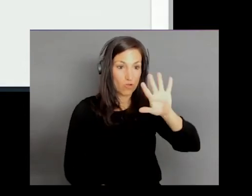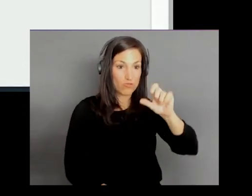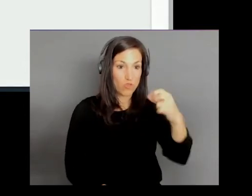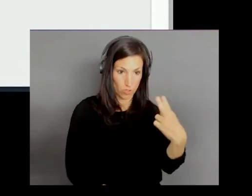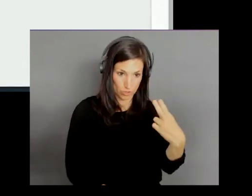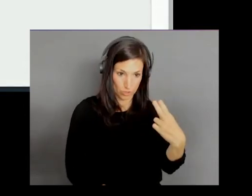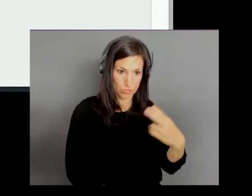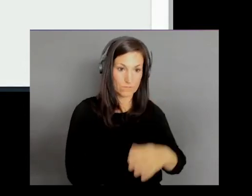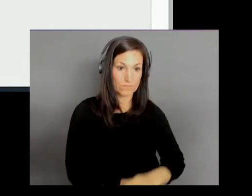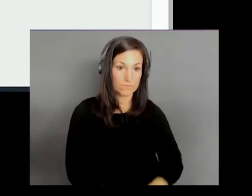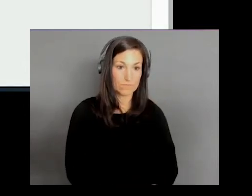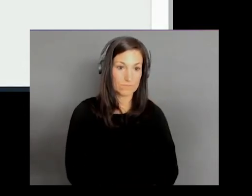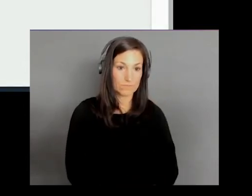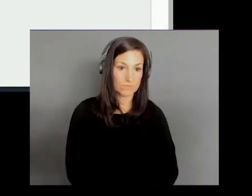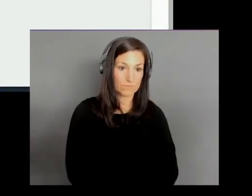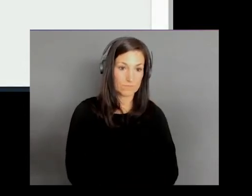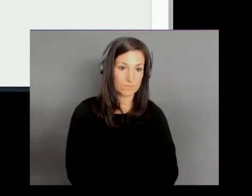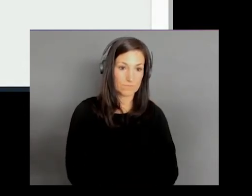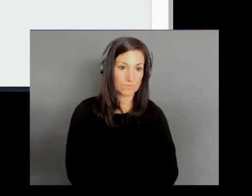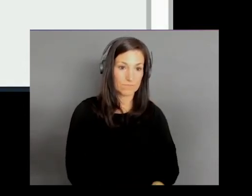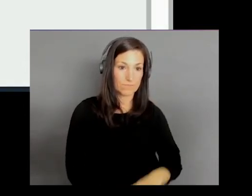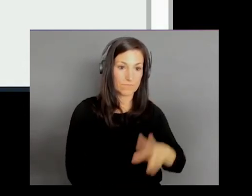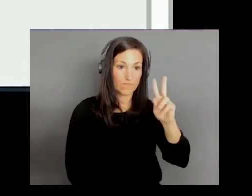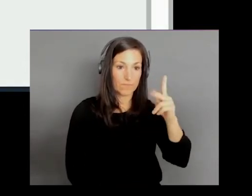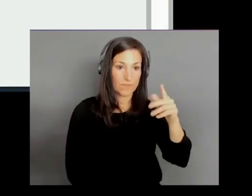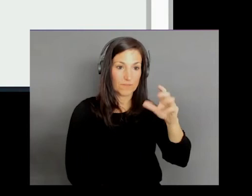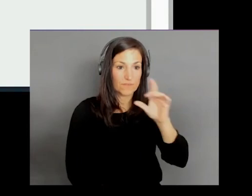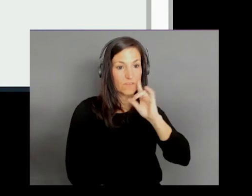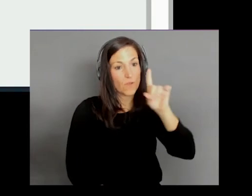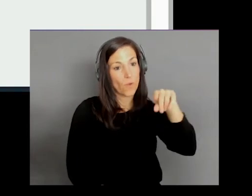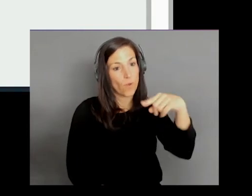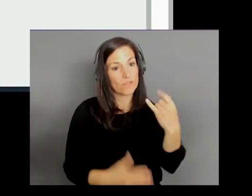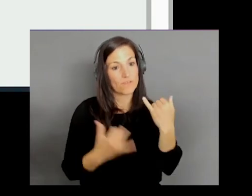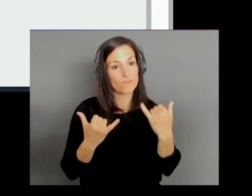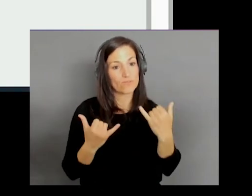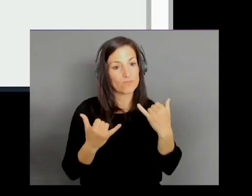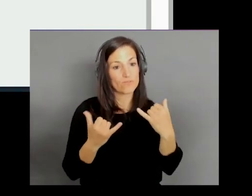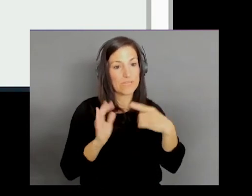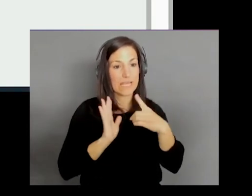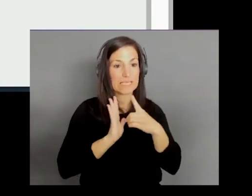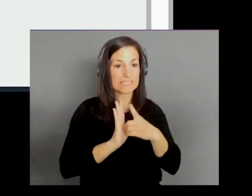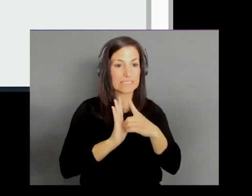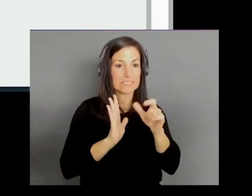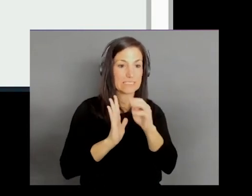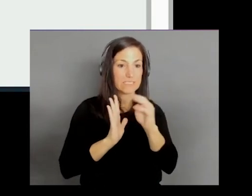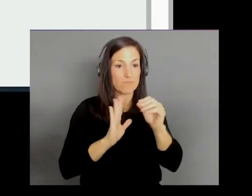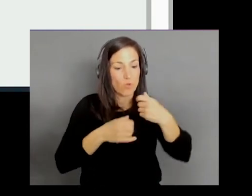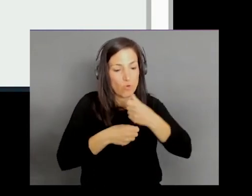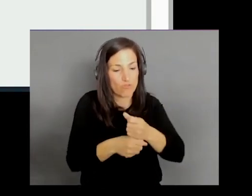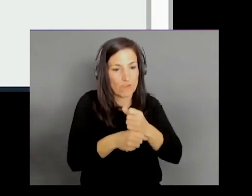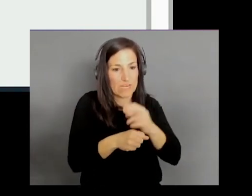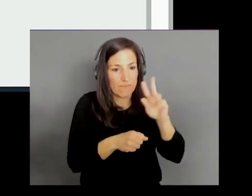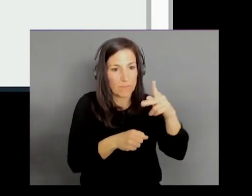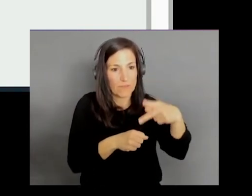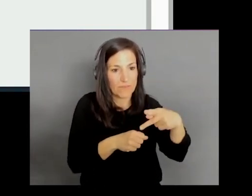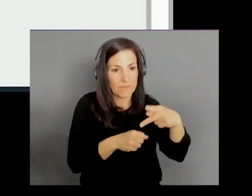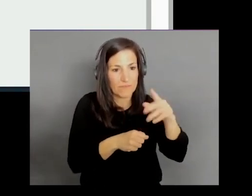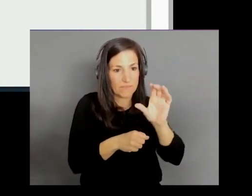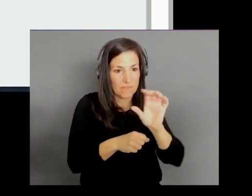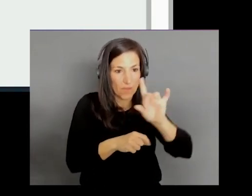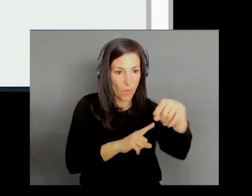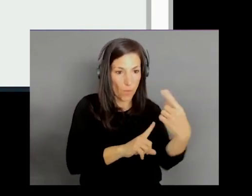going to click VPC only, because for today's demo, we're just focusing on creating the VPC. I'll call this my